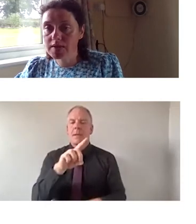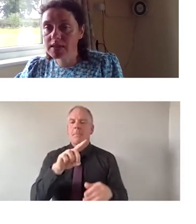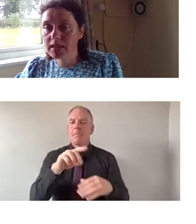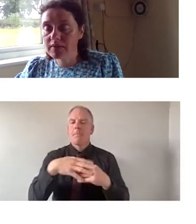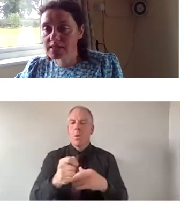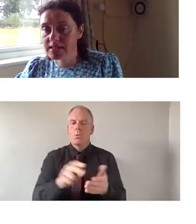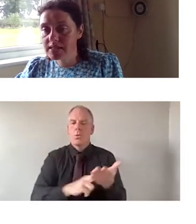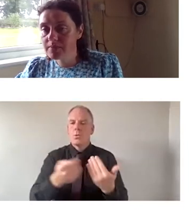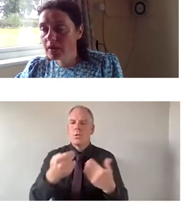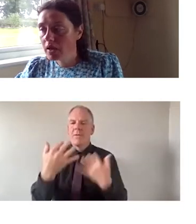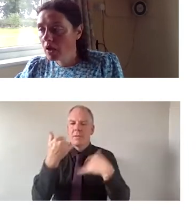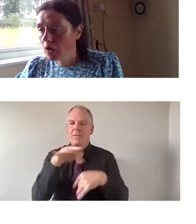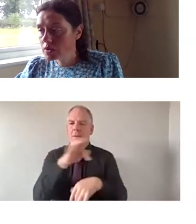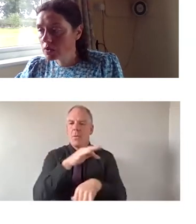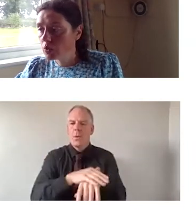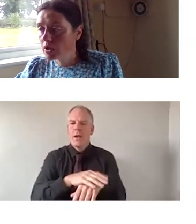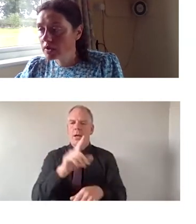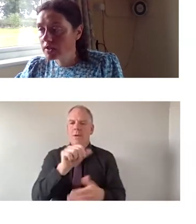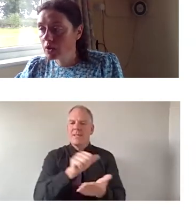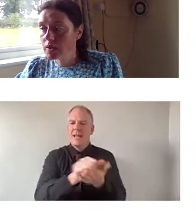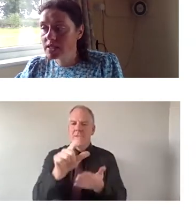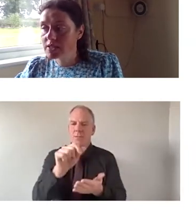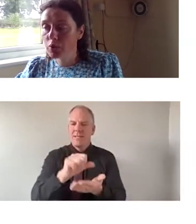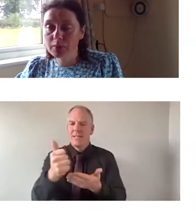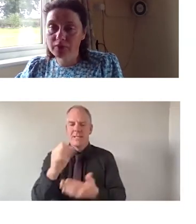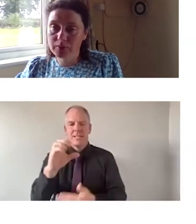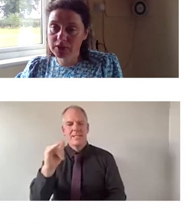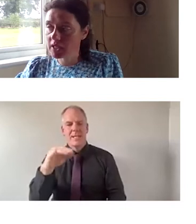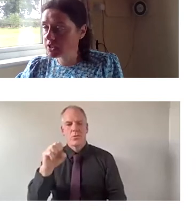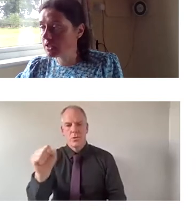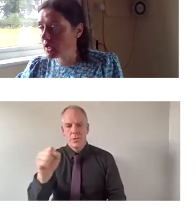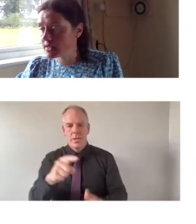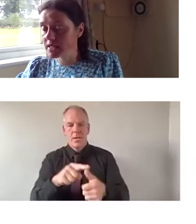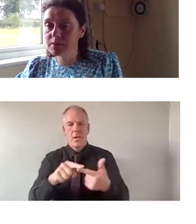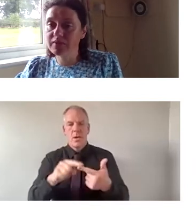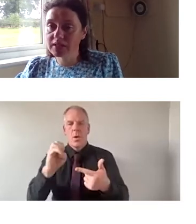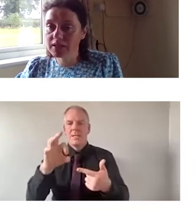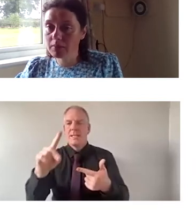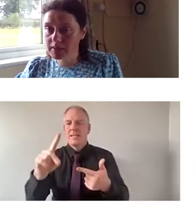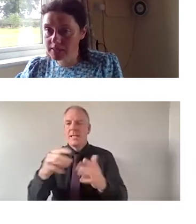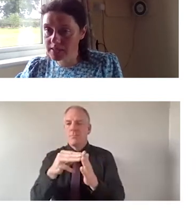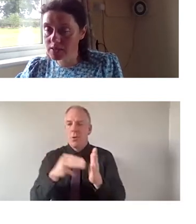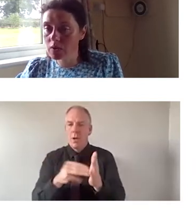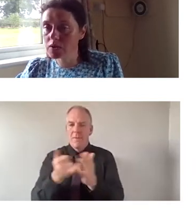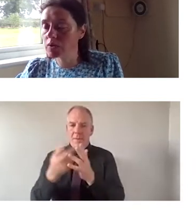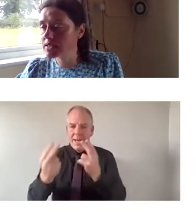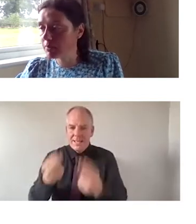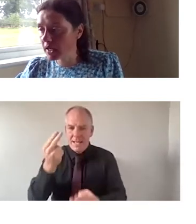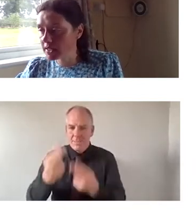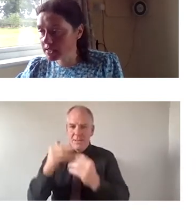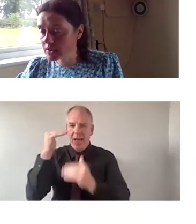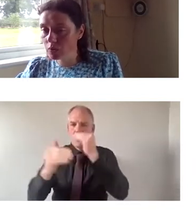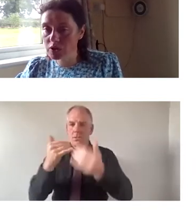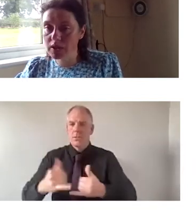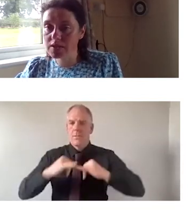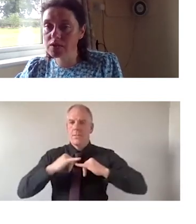both the 2011 and 16. Also, we looked at the OECD's program for international assessment of adult competencies, also known as the